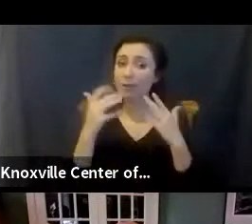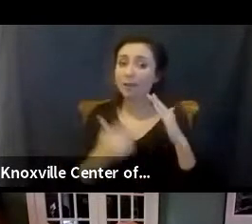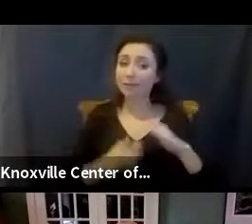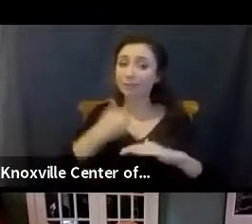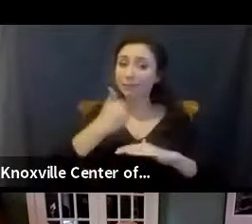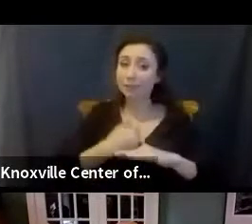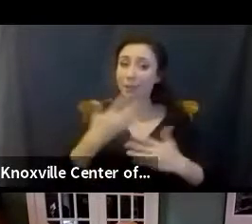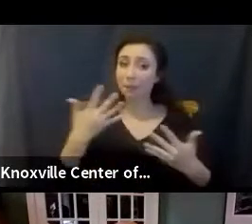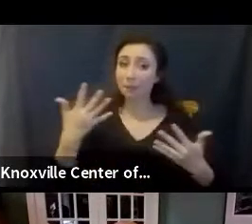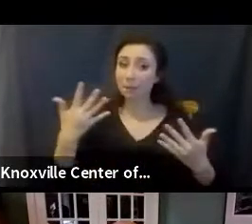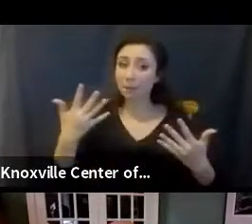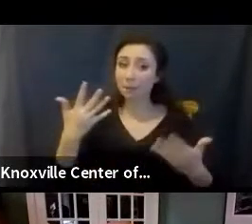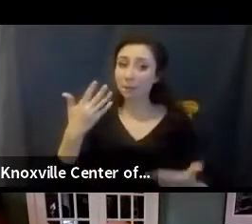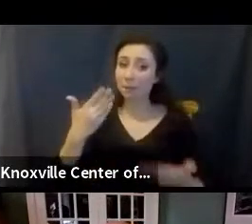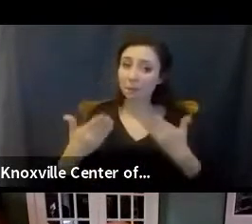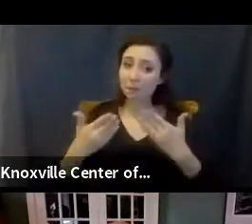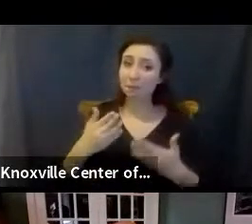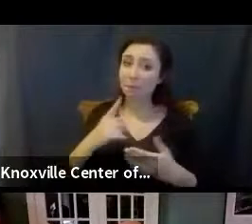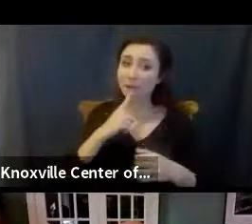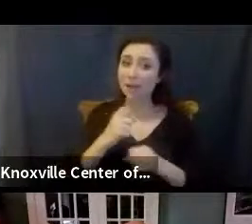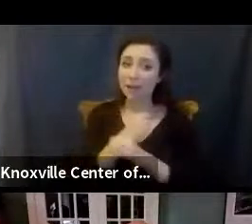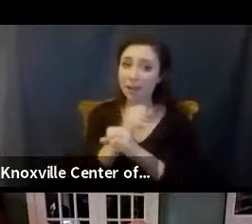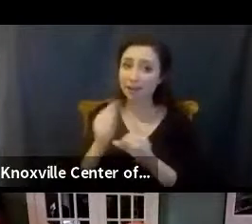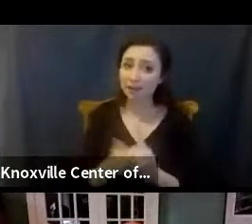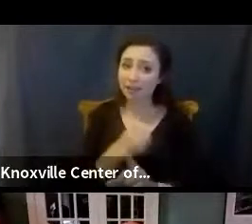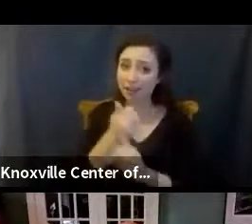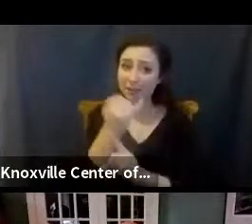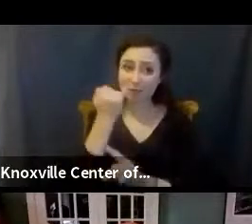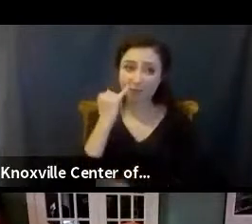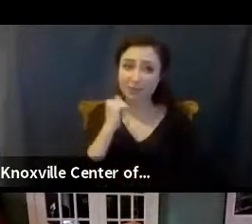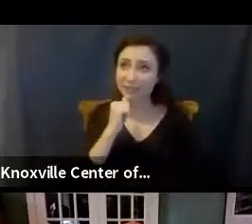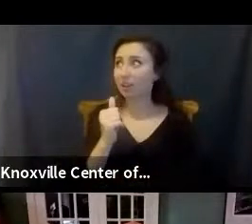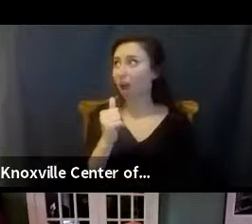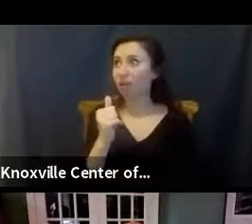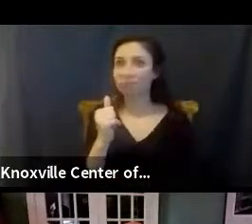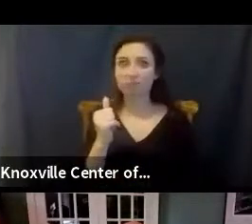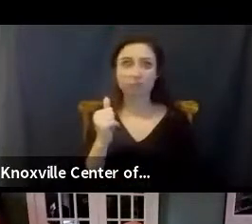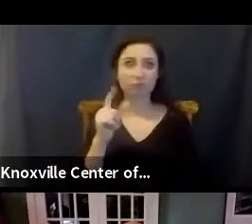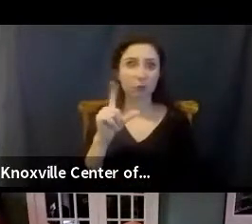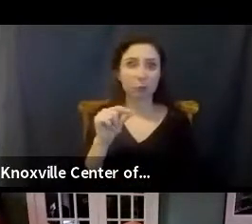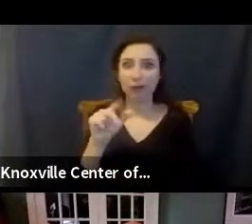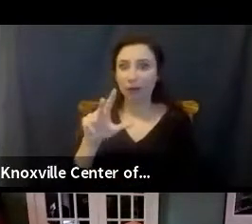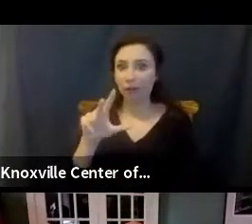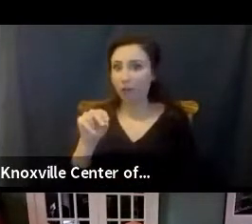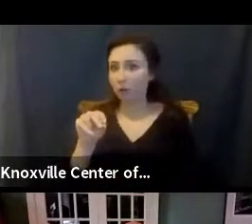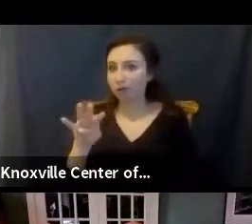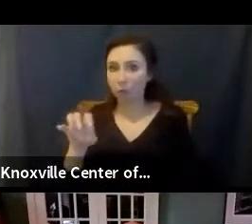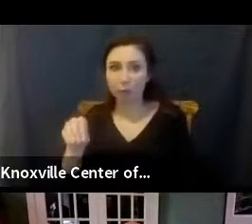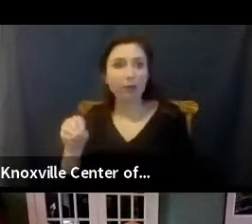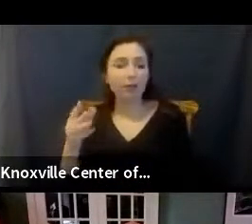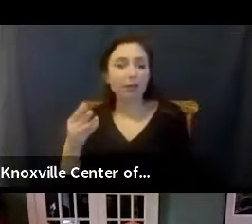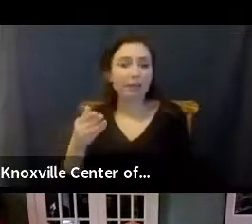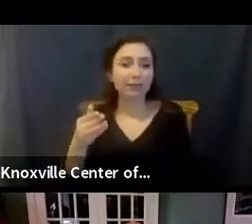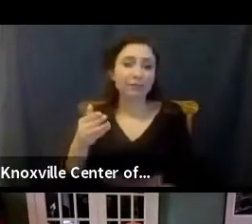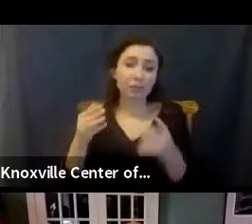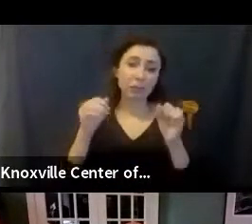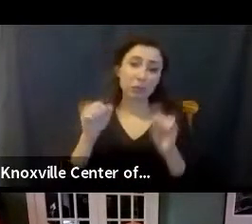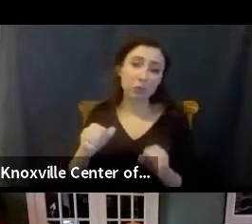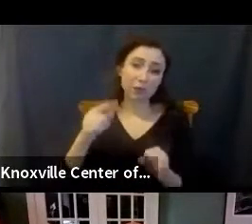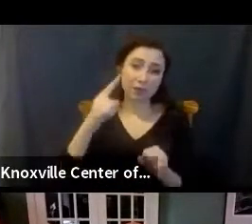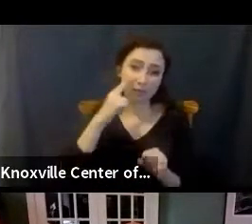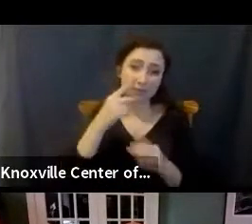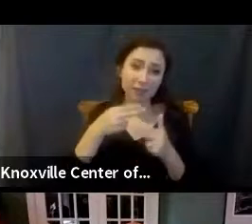might actually impact? Because I'm thinking if it's not in the dozens, perhaps it's not unreasonable to think that, a